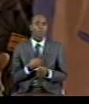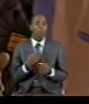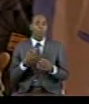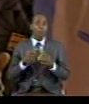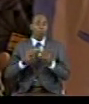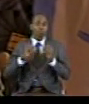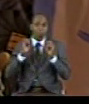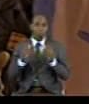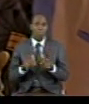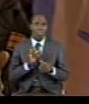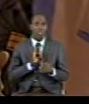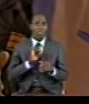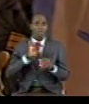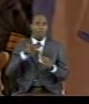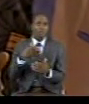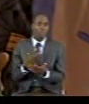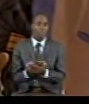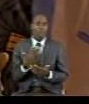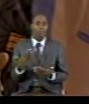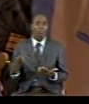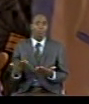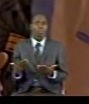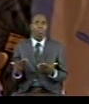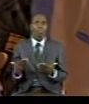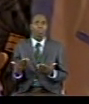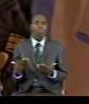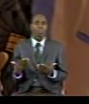God will have do for me.